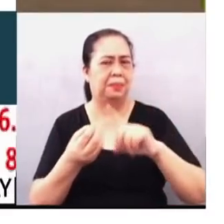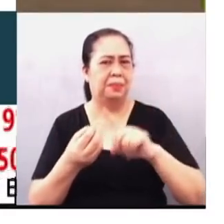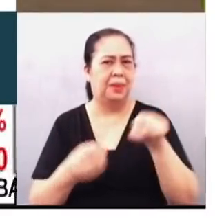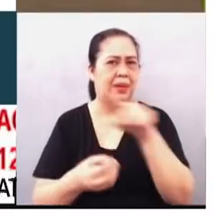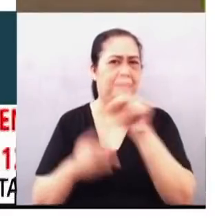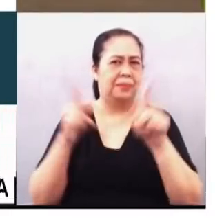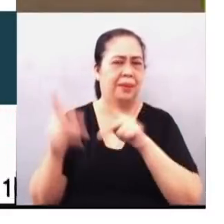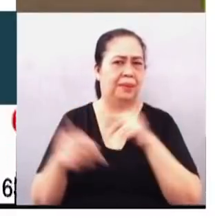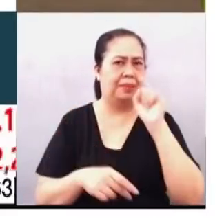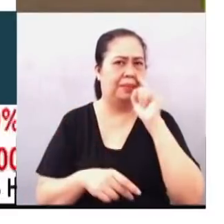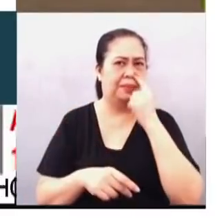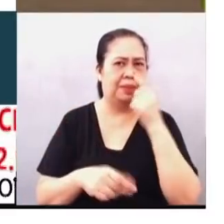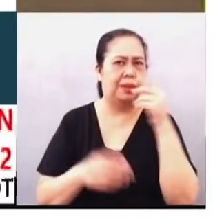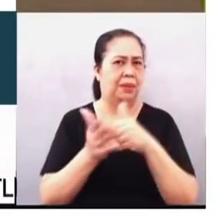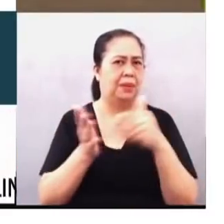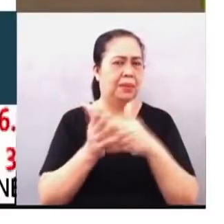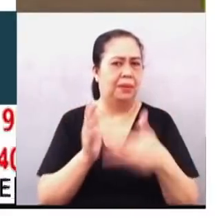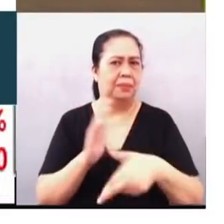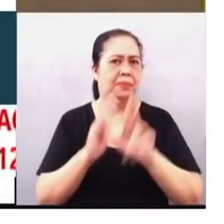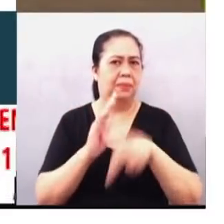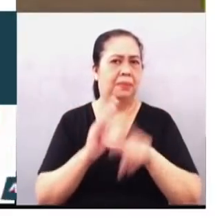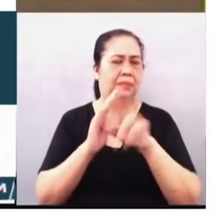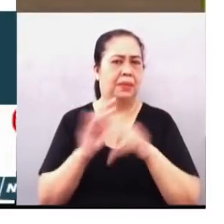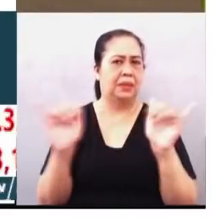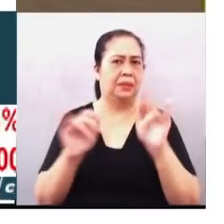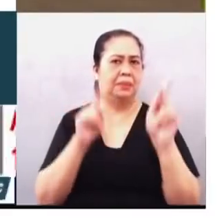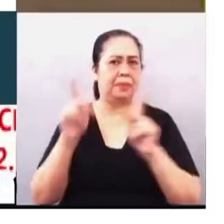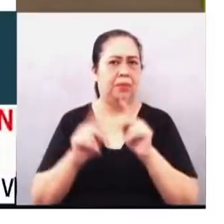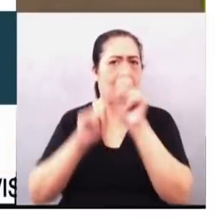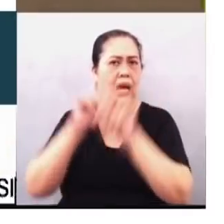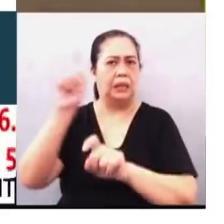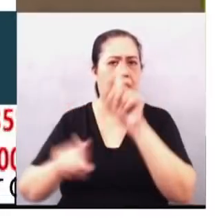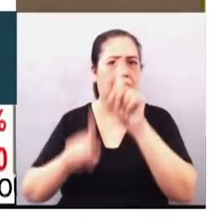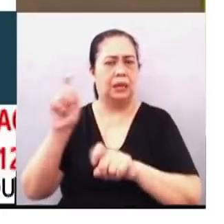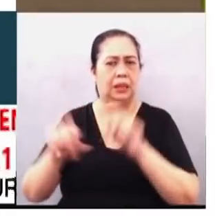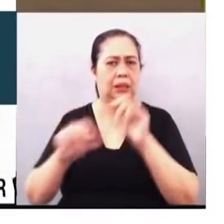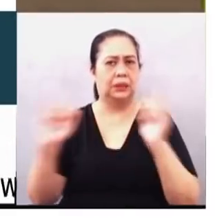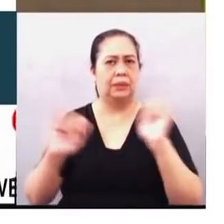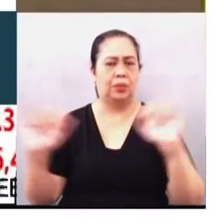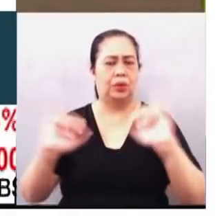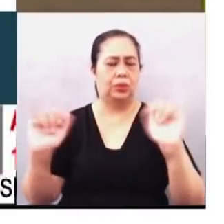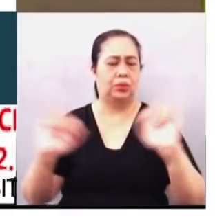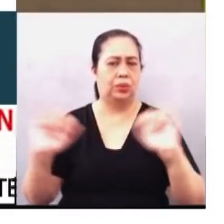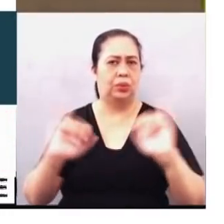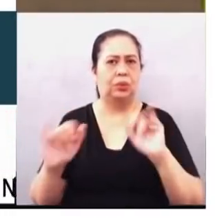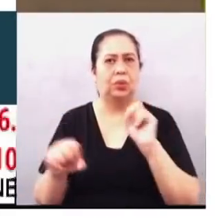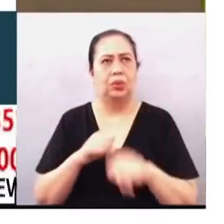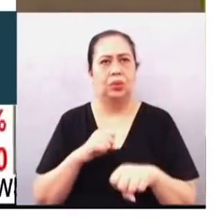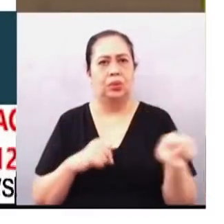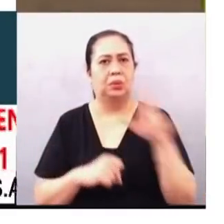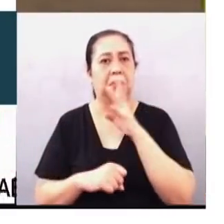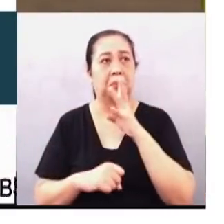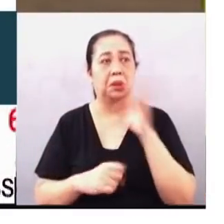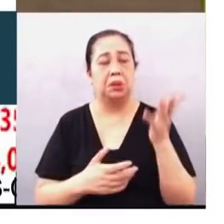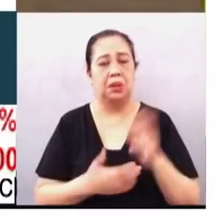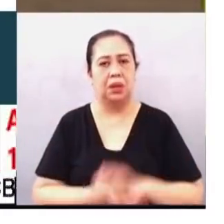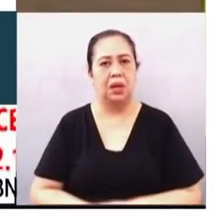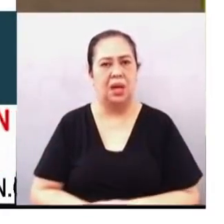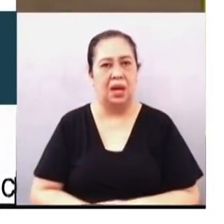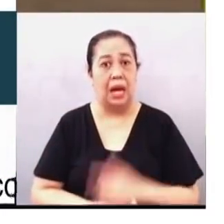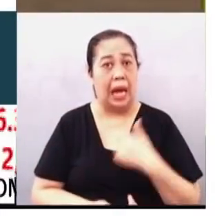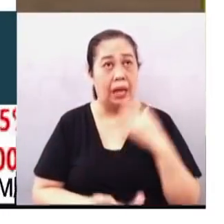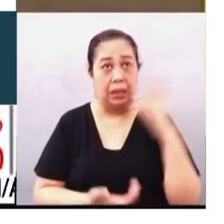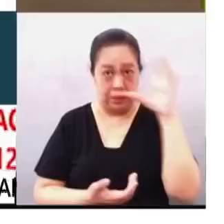bayan. Pabalik-balik na lang. The same people asking the same questions. Pabalik-balik. So, sabi siguro, I'm just